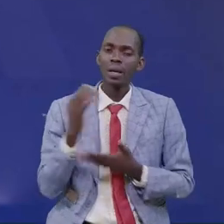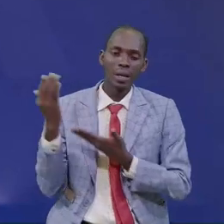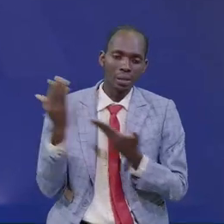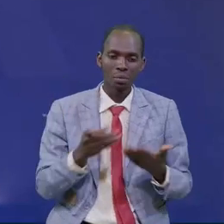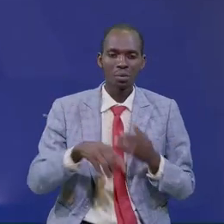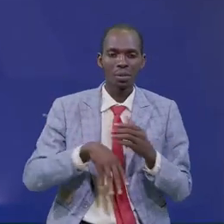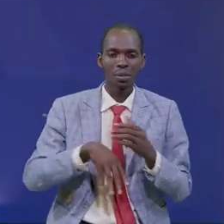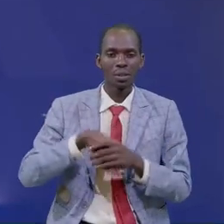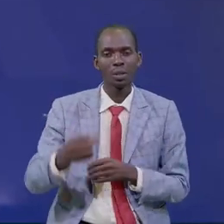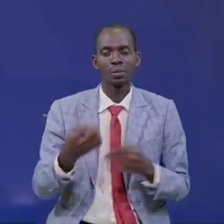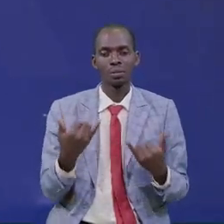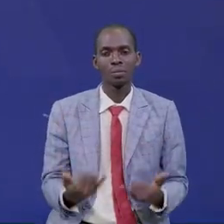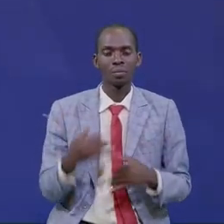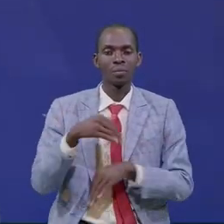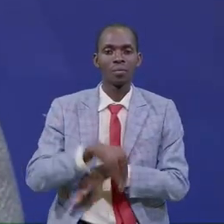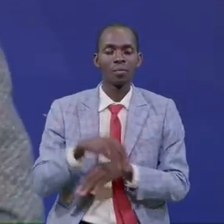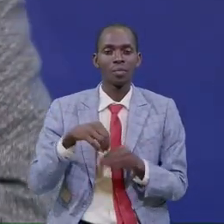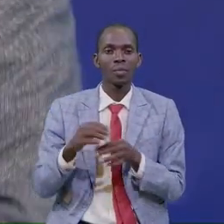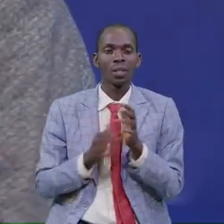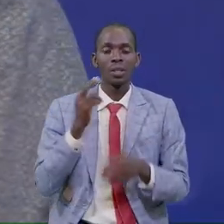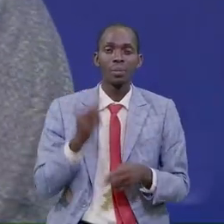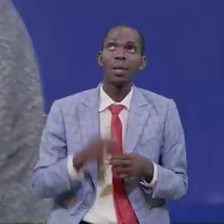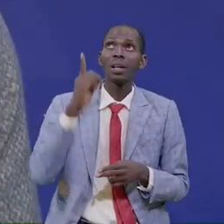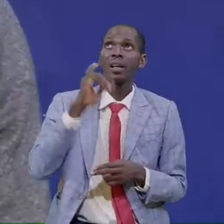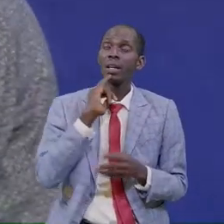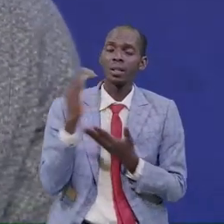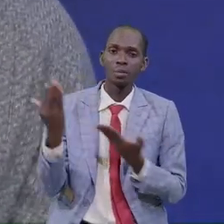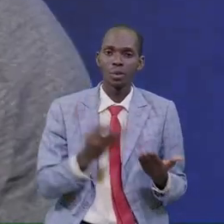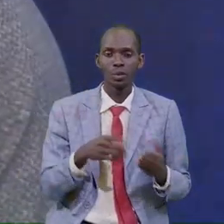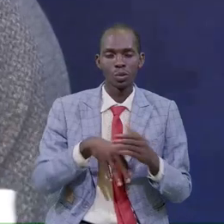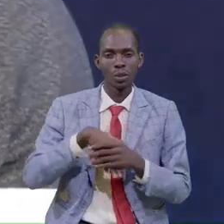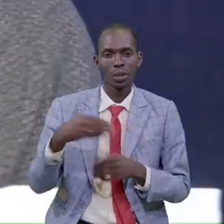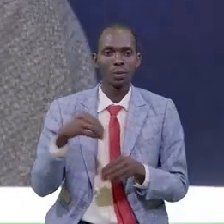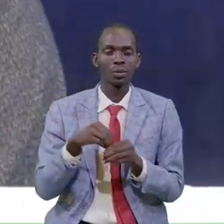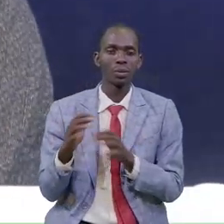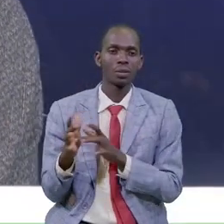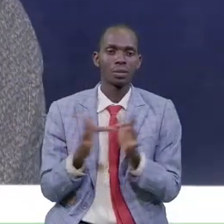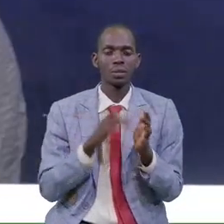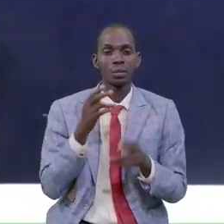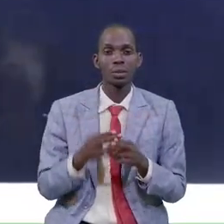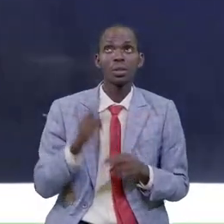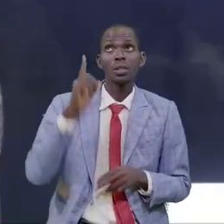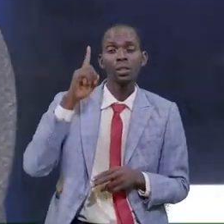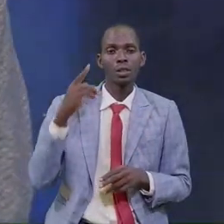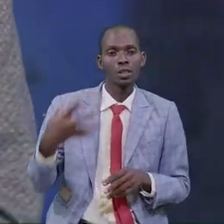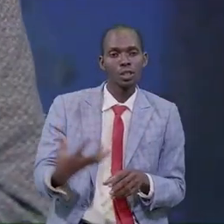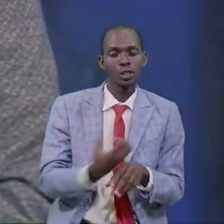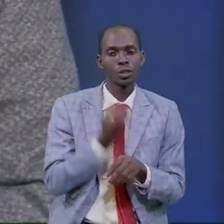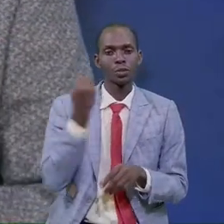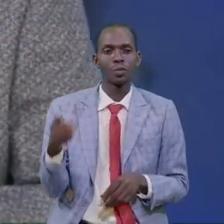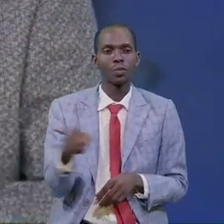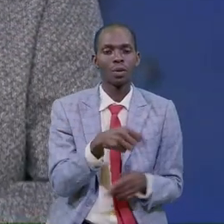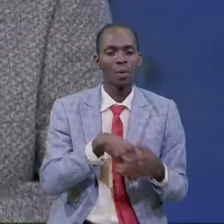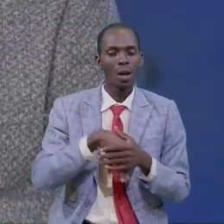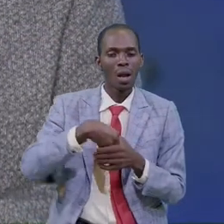I said, is bringing you forth. Il vous fera sortir. He took them out of Egypt. Il